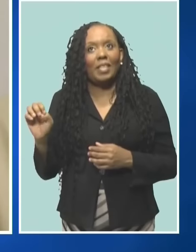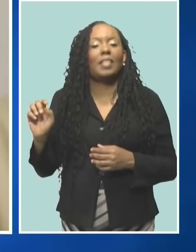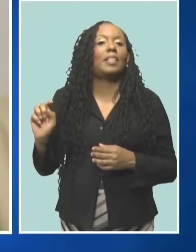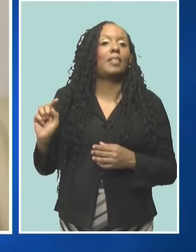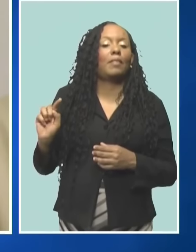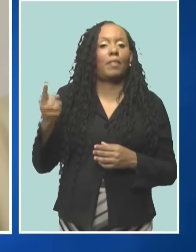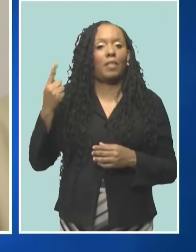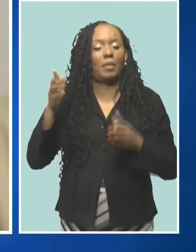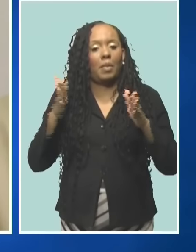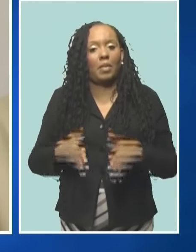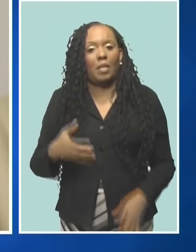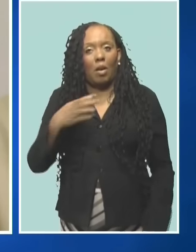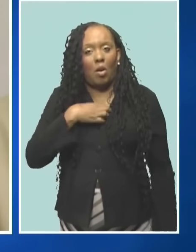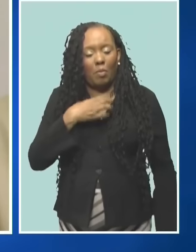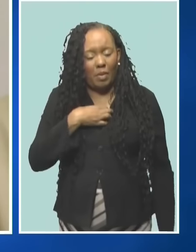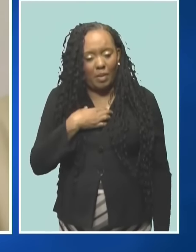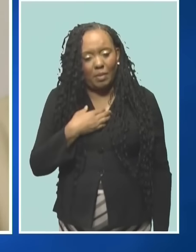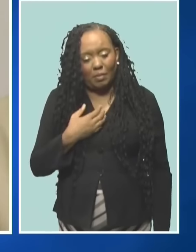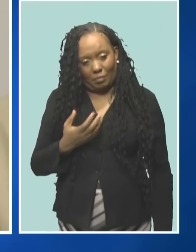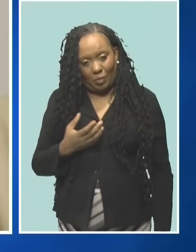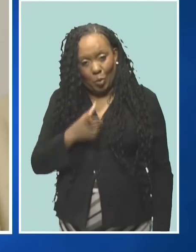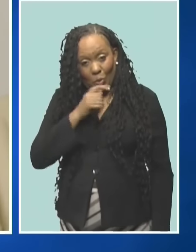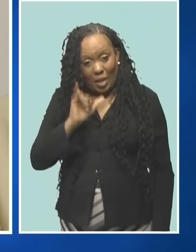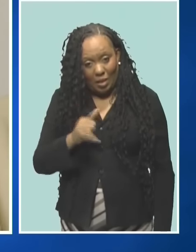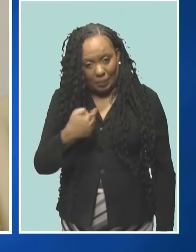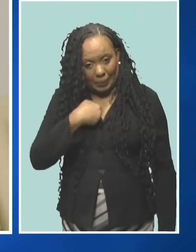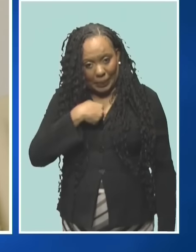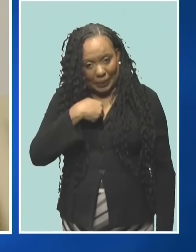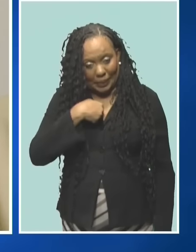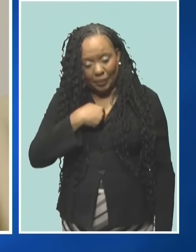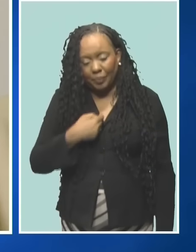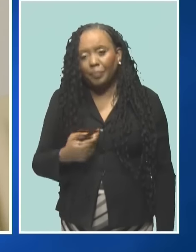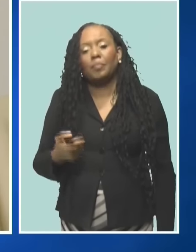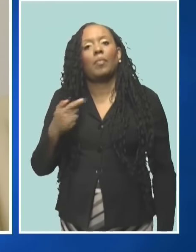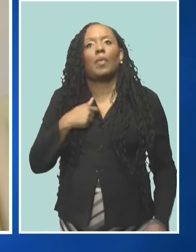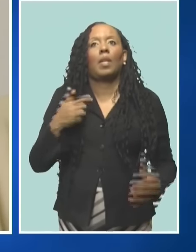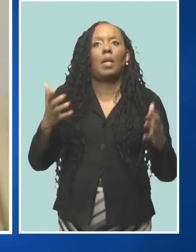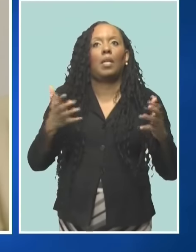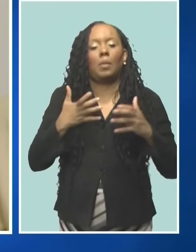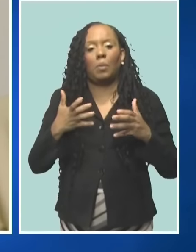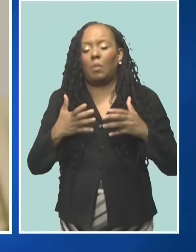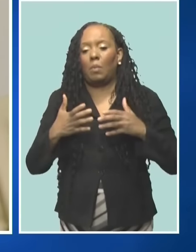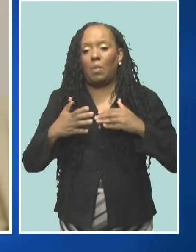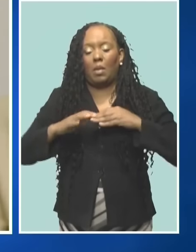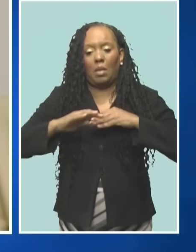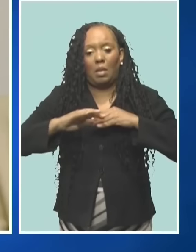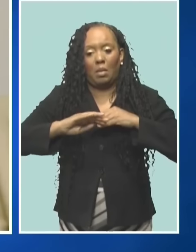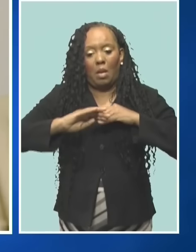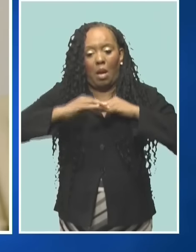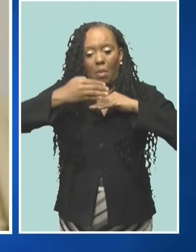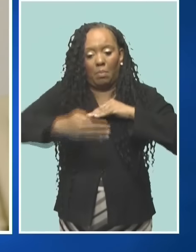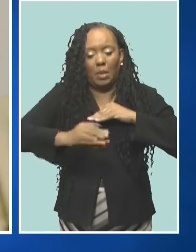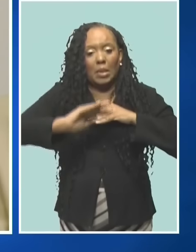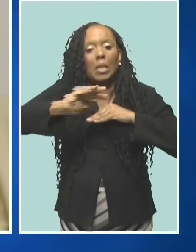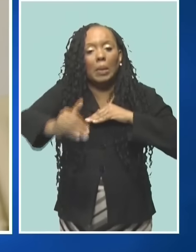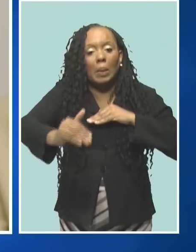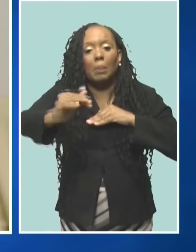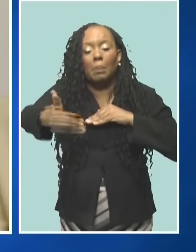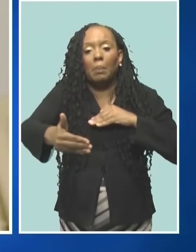joking, because I have asked for humps for Pioneer Road and Civilian Road for